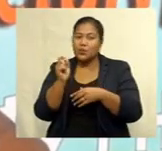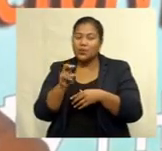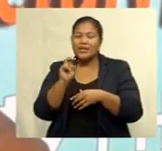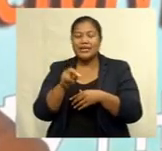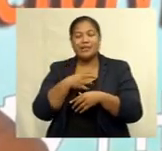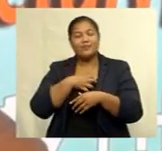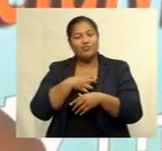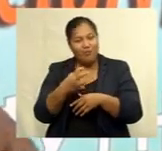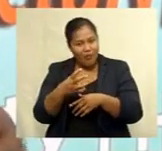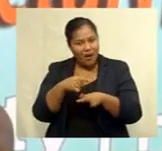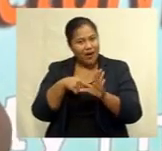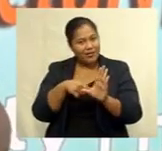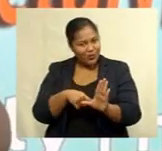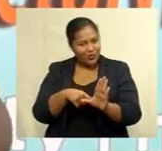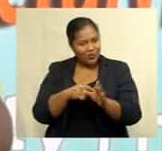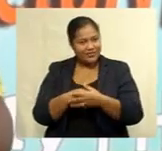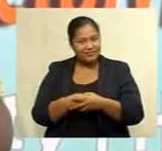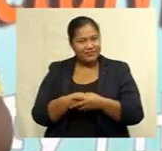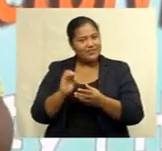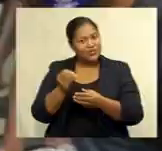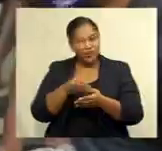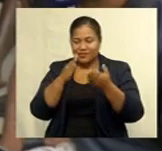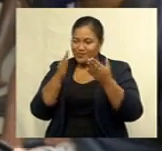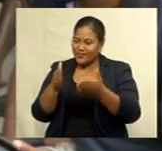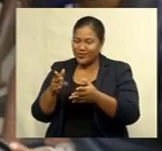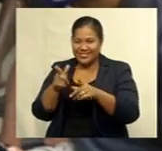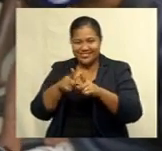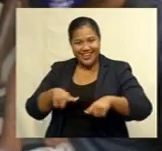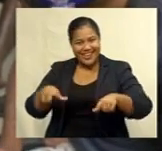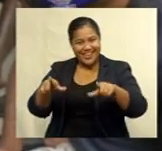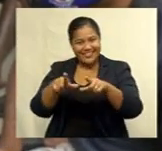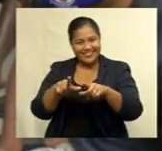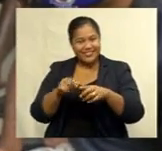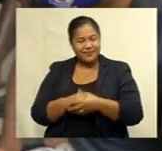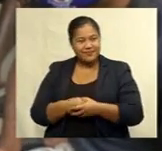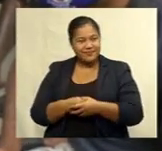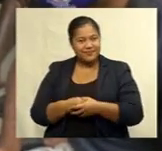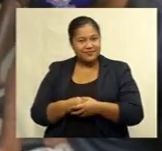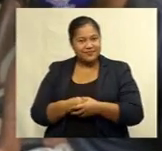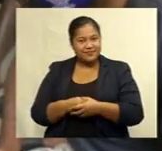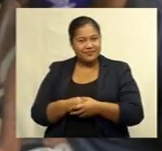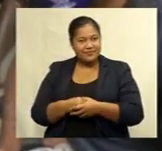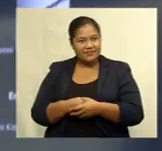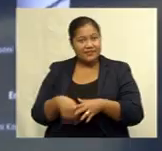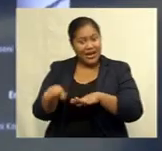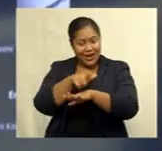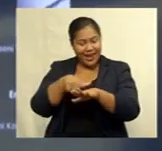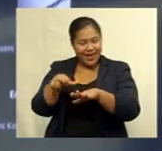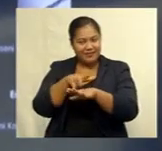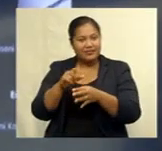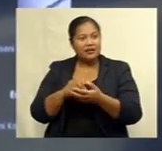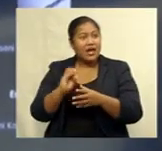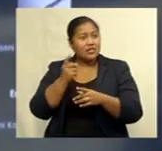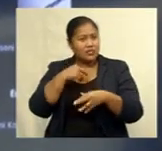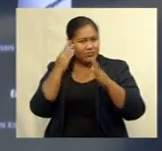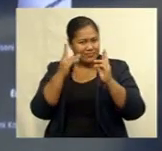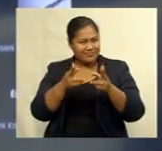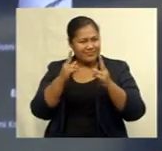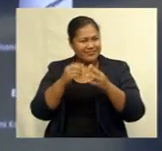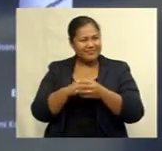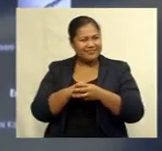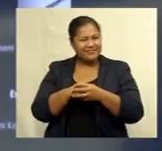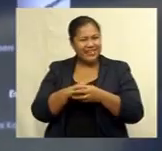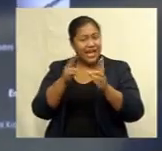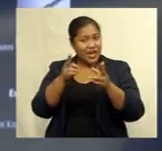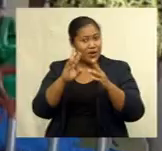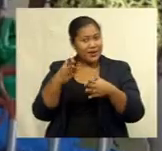youth to tend to the land. In the hopes of also generating interest in human health, a TikTok poetry